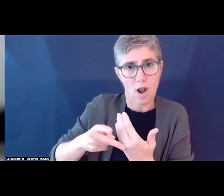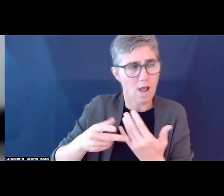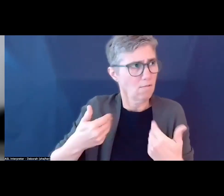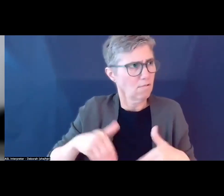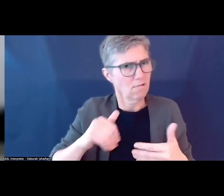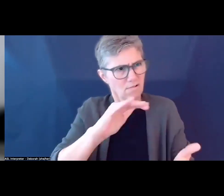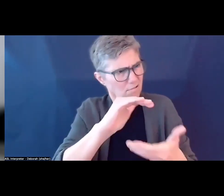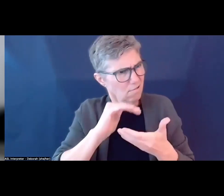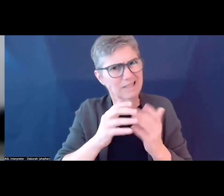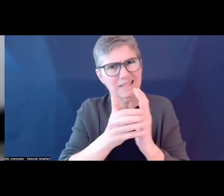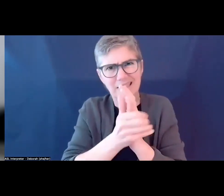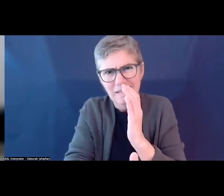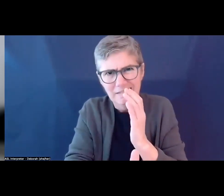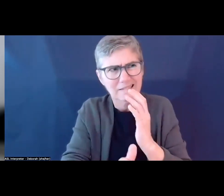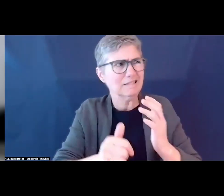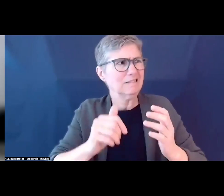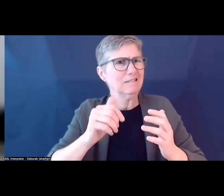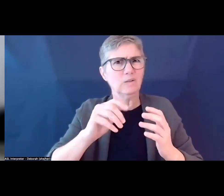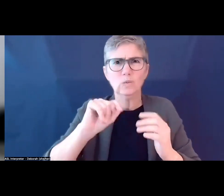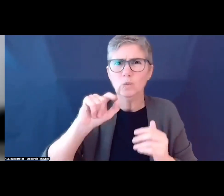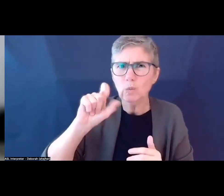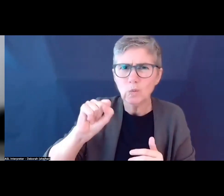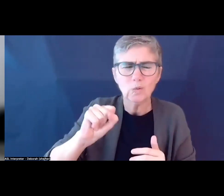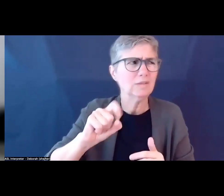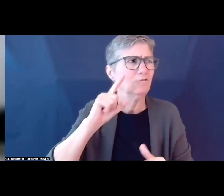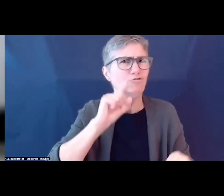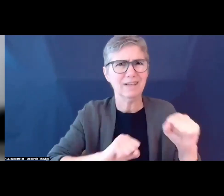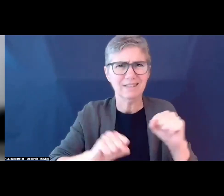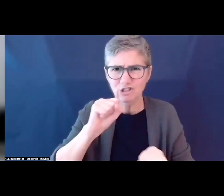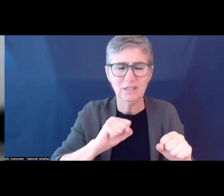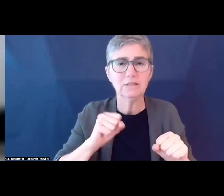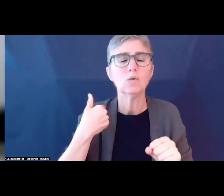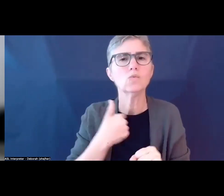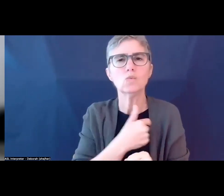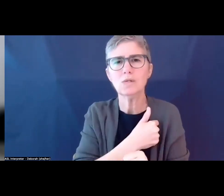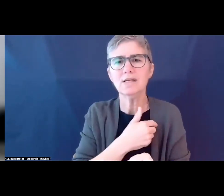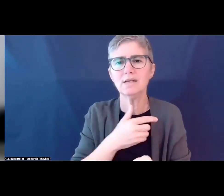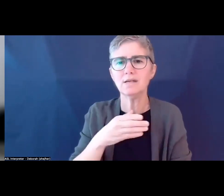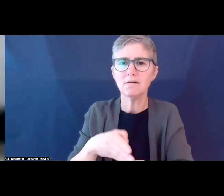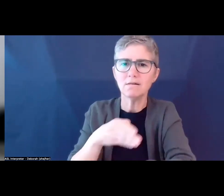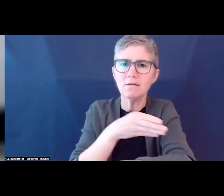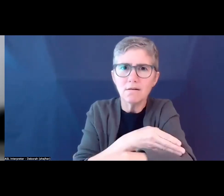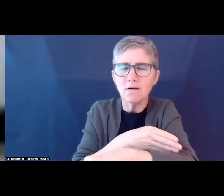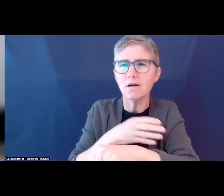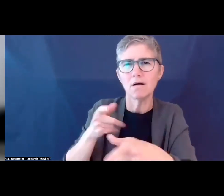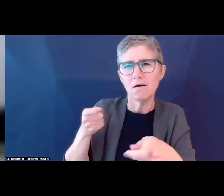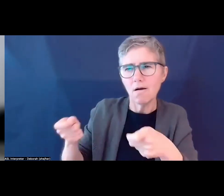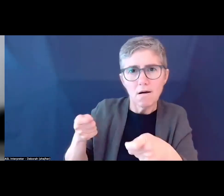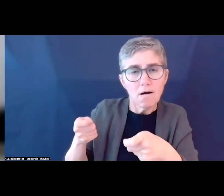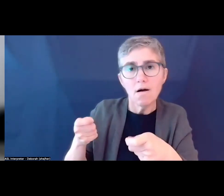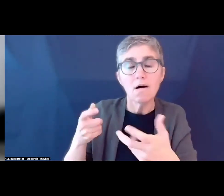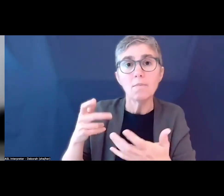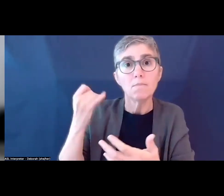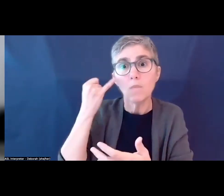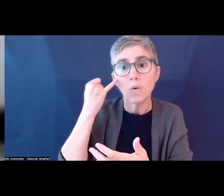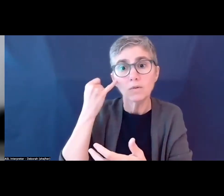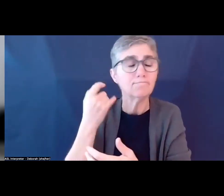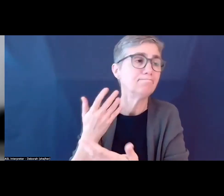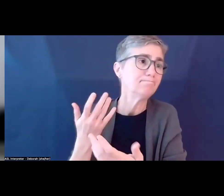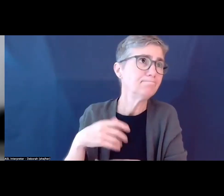gave us. We learned how to better or recognize where the patient is in